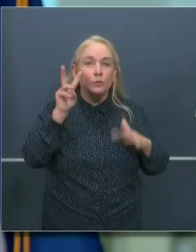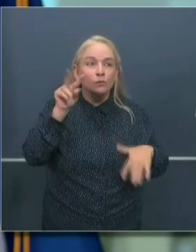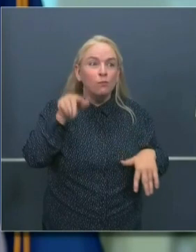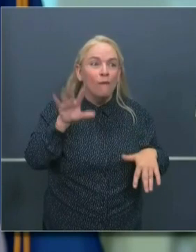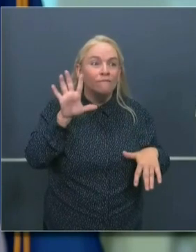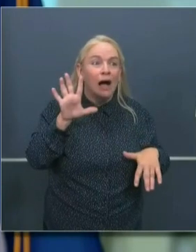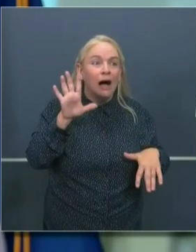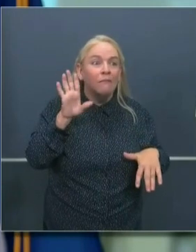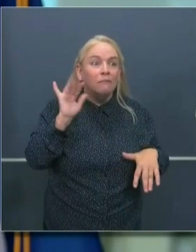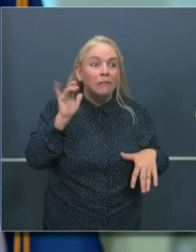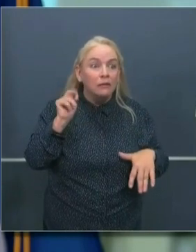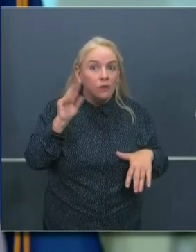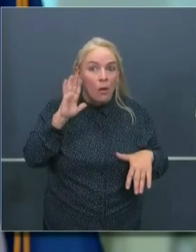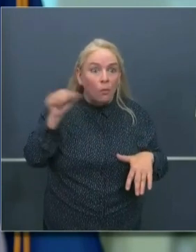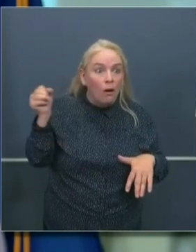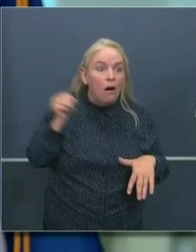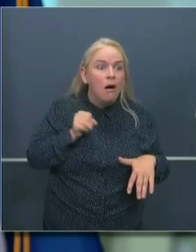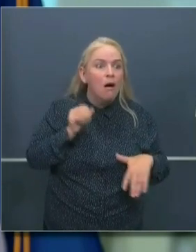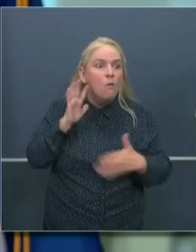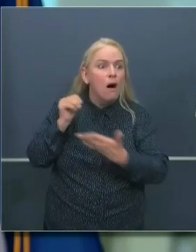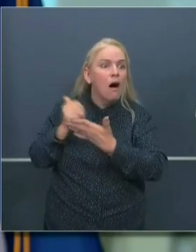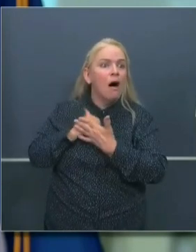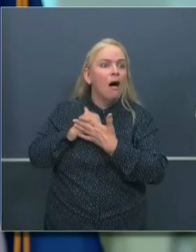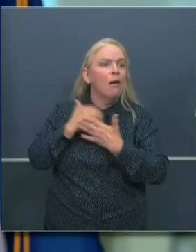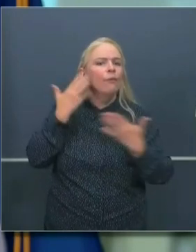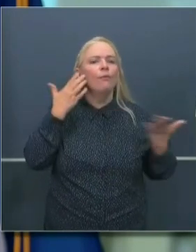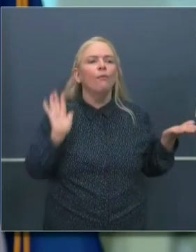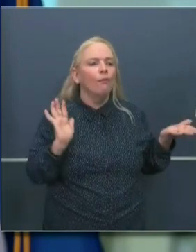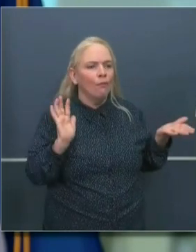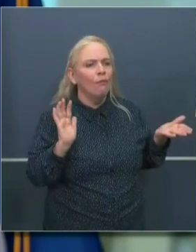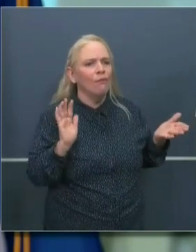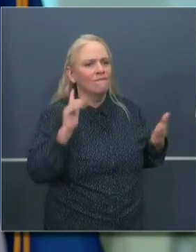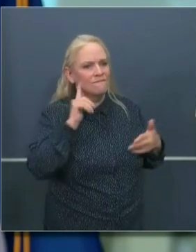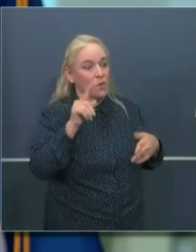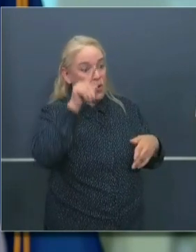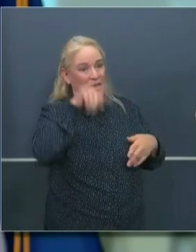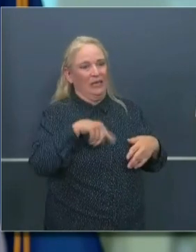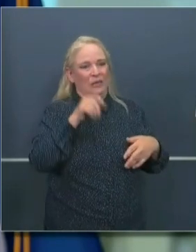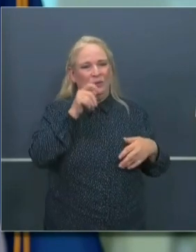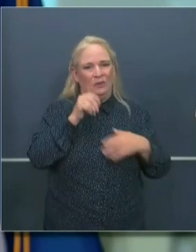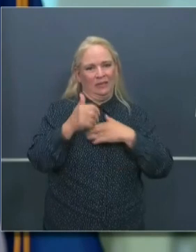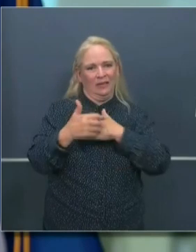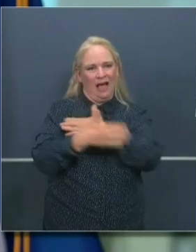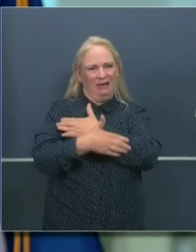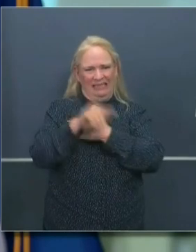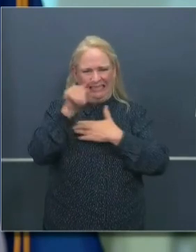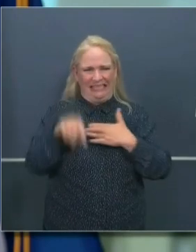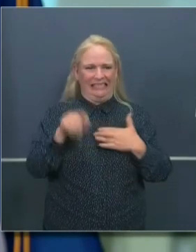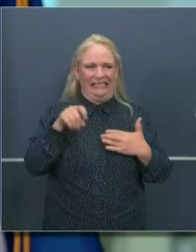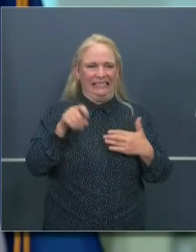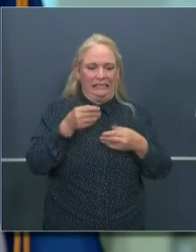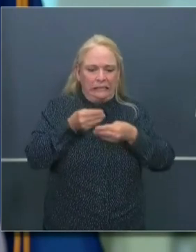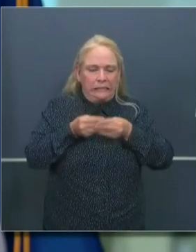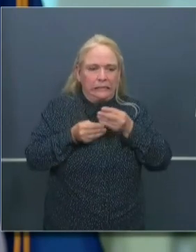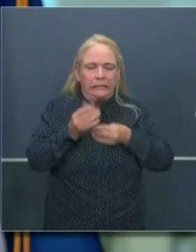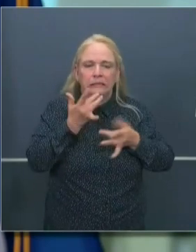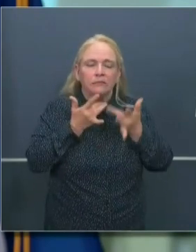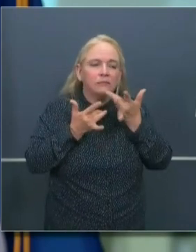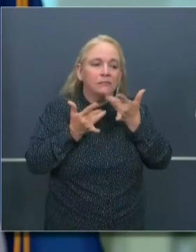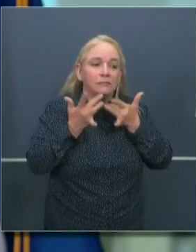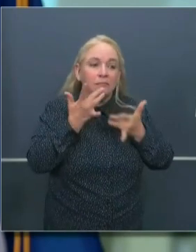significant amount of money for counties that are struggling right now, particularly with related costs associated with COVID-19 and